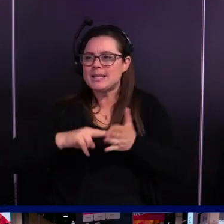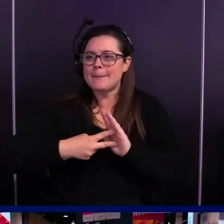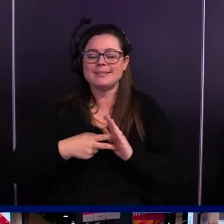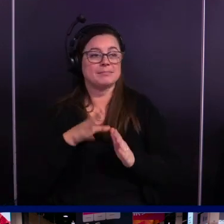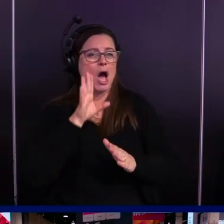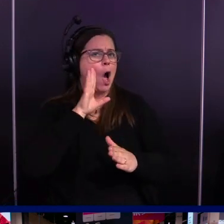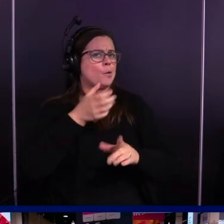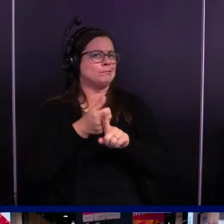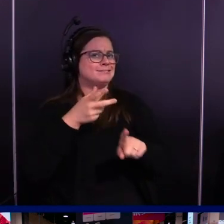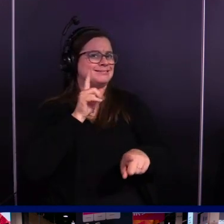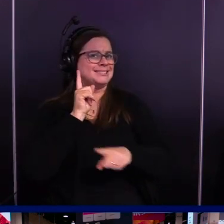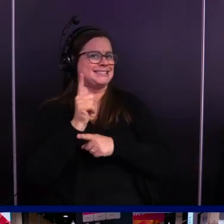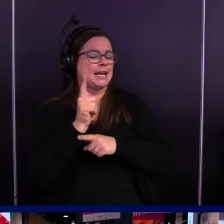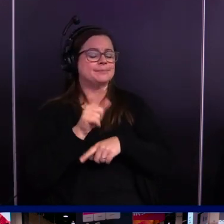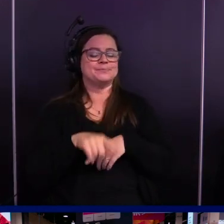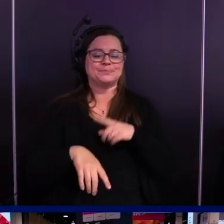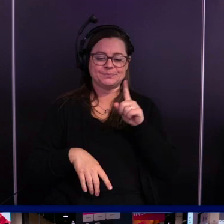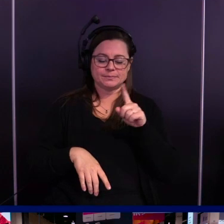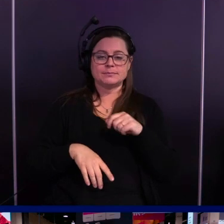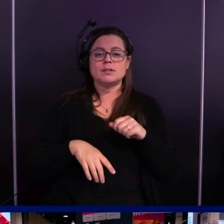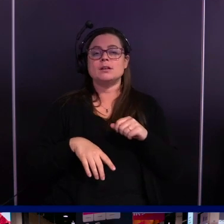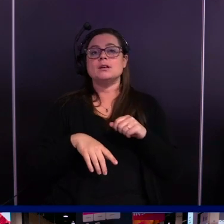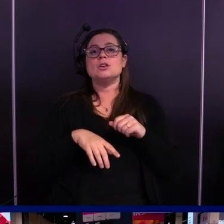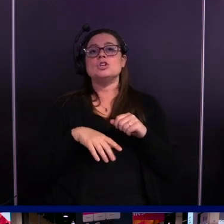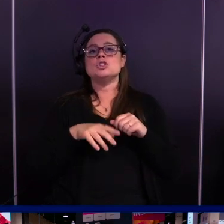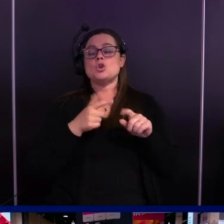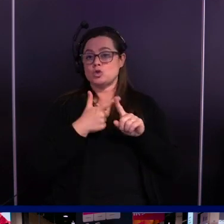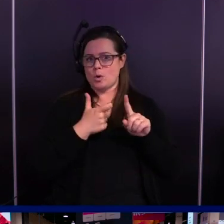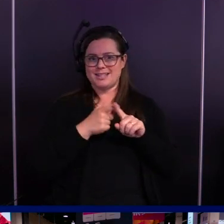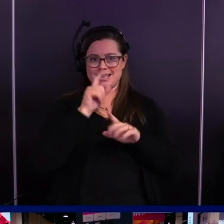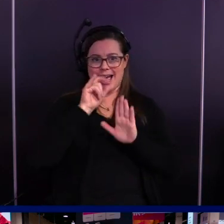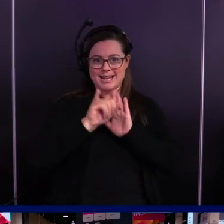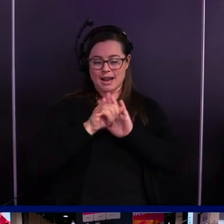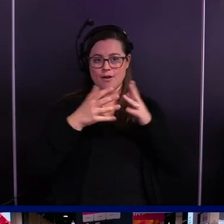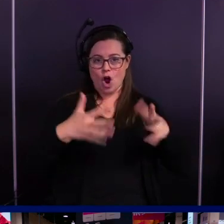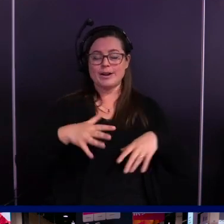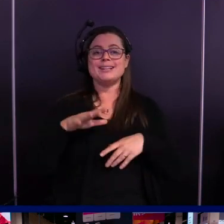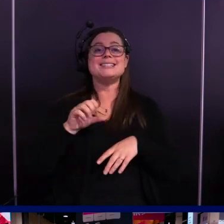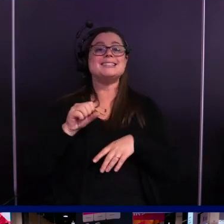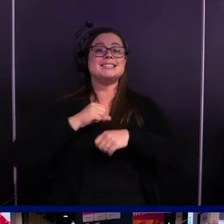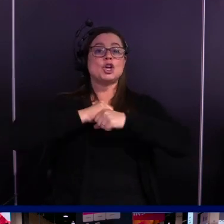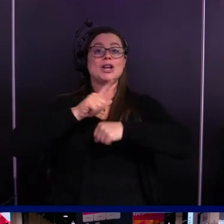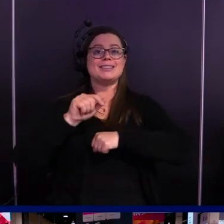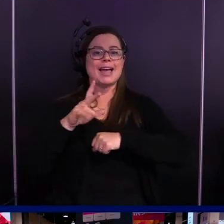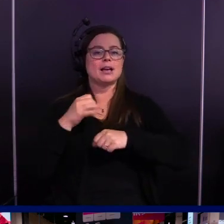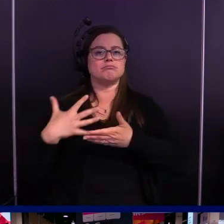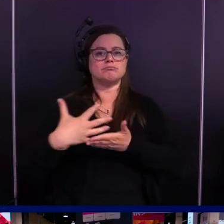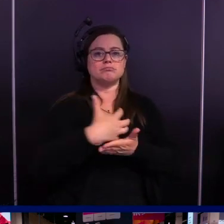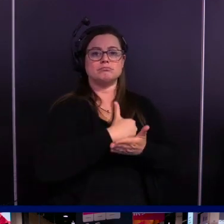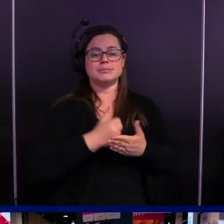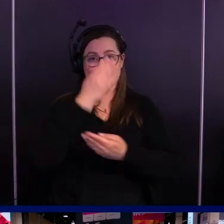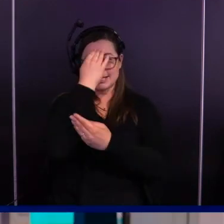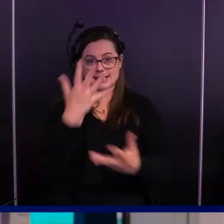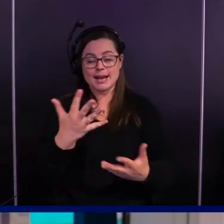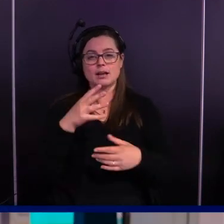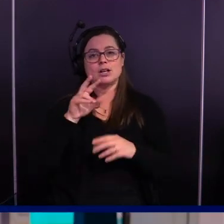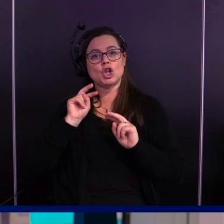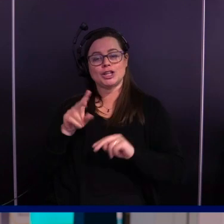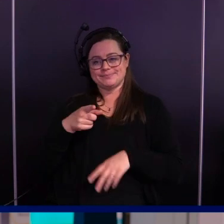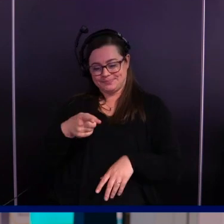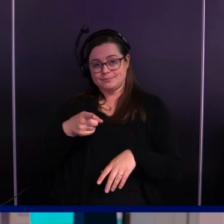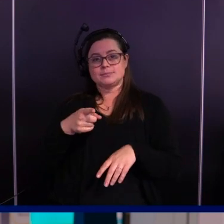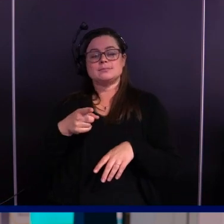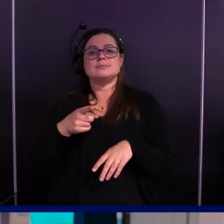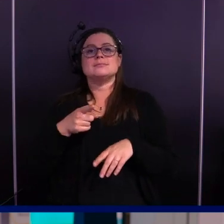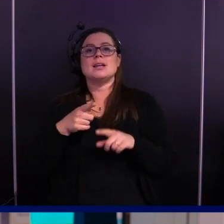Okay. So once you have identified sources, security lake is going to collect the data. And if you look at here, security analyst is a